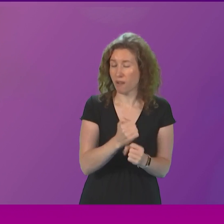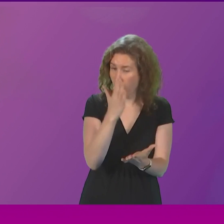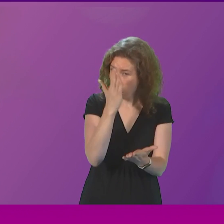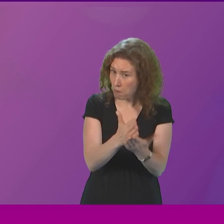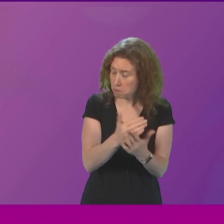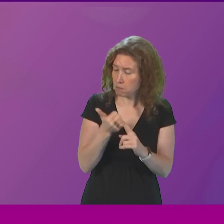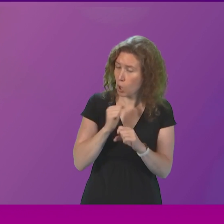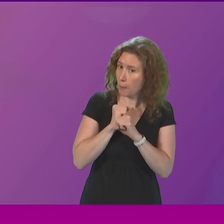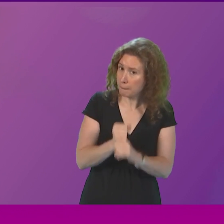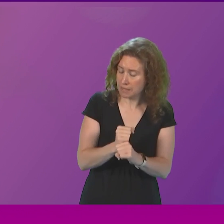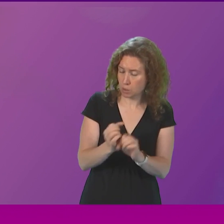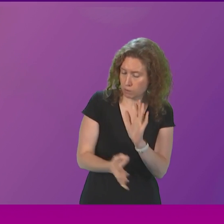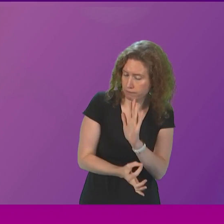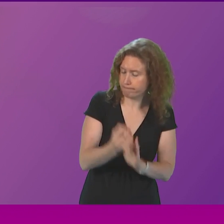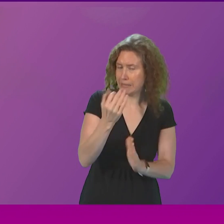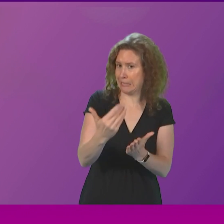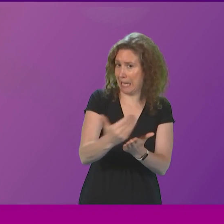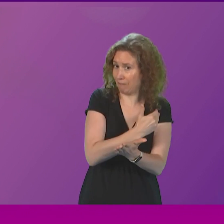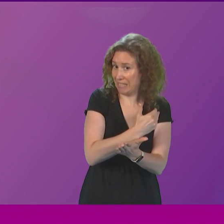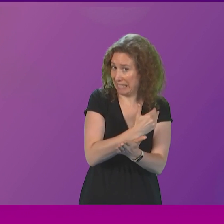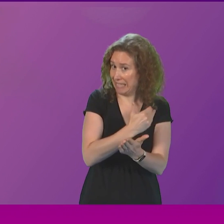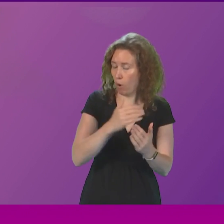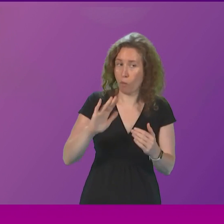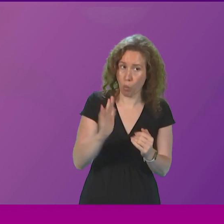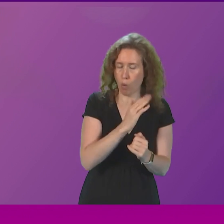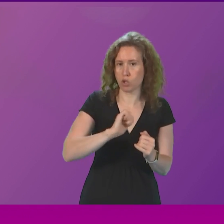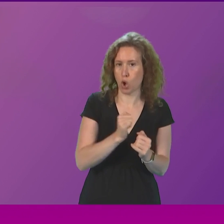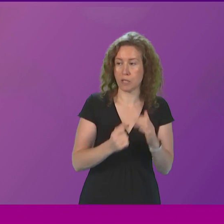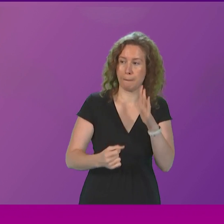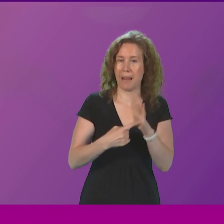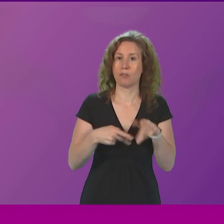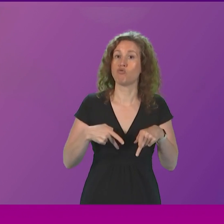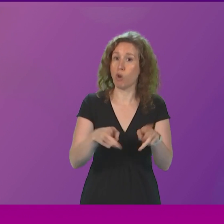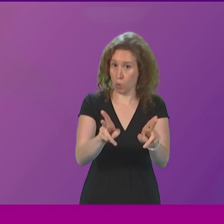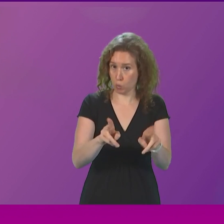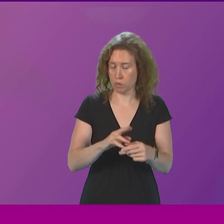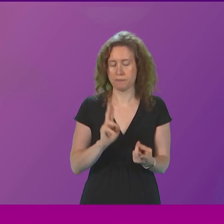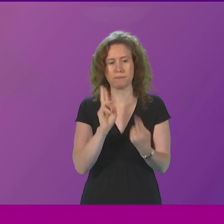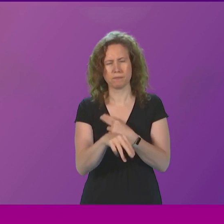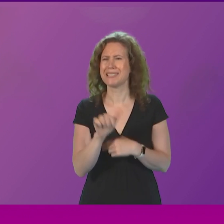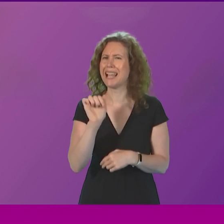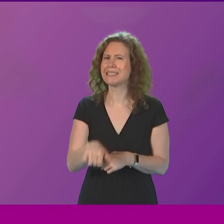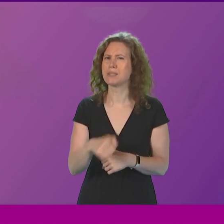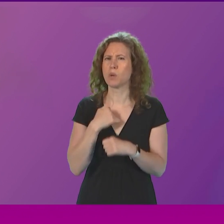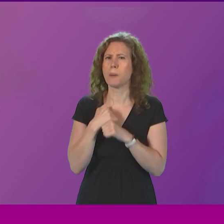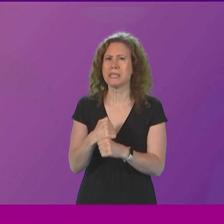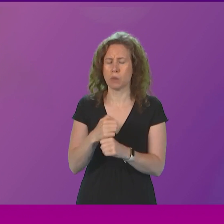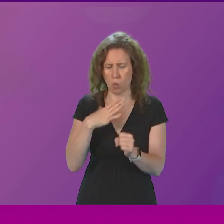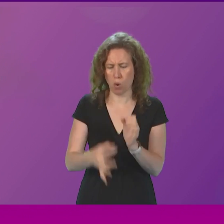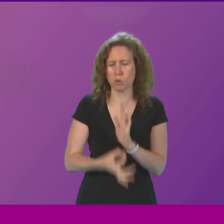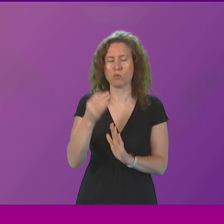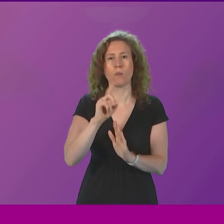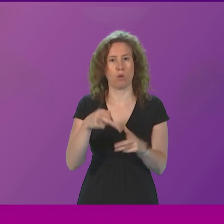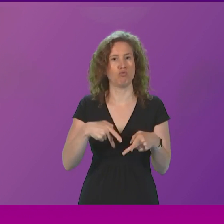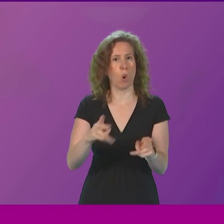to improving the safety and condition of all of Scotland's major roads. First Minister. We are fully committed to improving road safety,